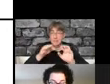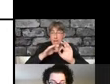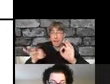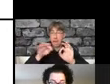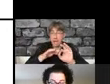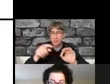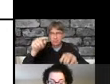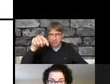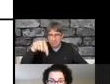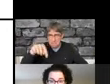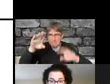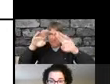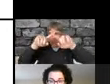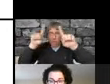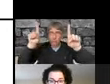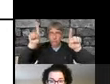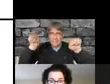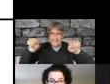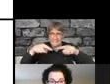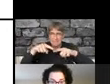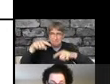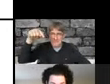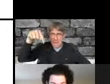at the bottom of the screen to get them started.